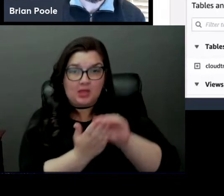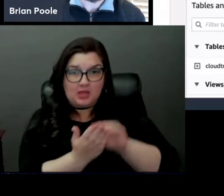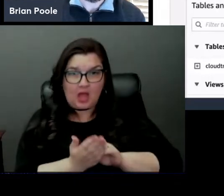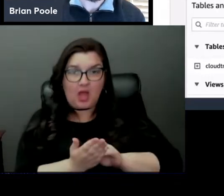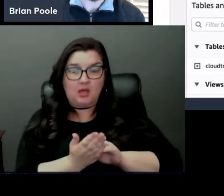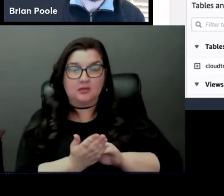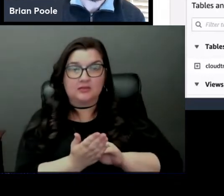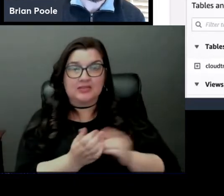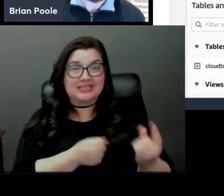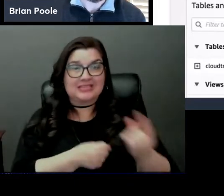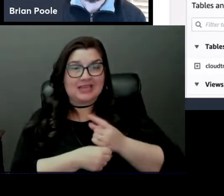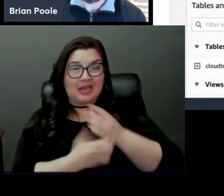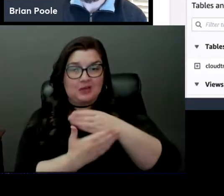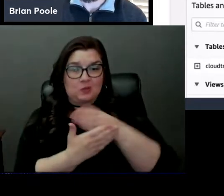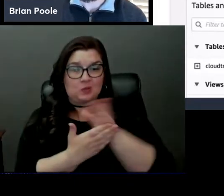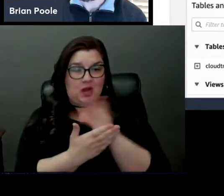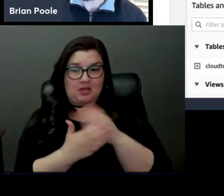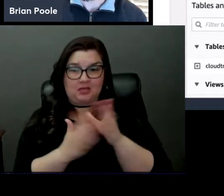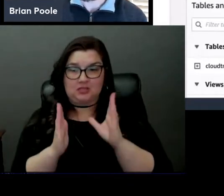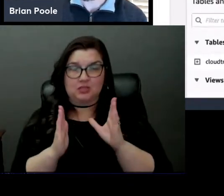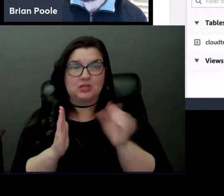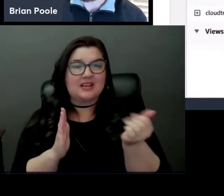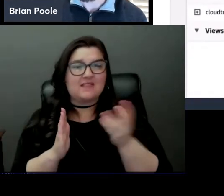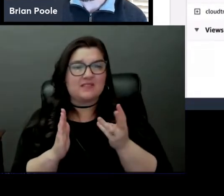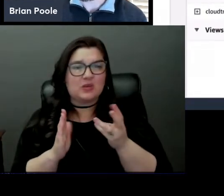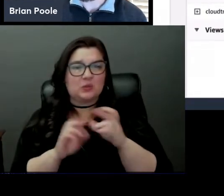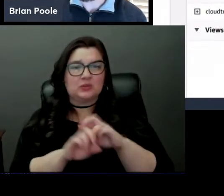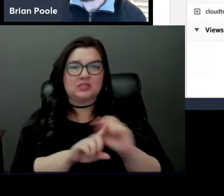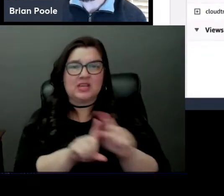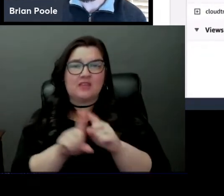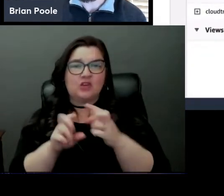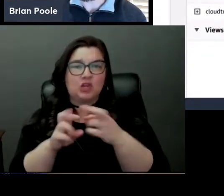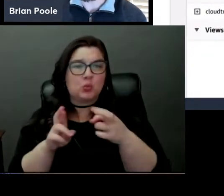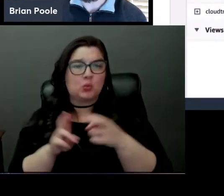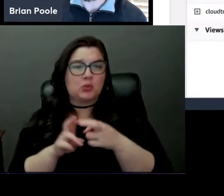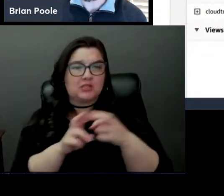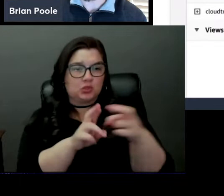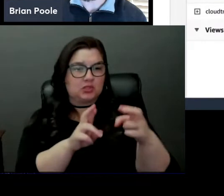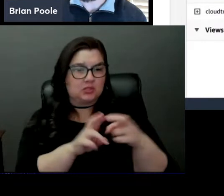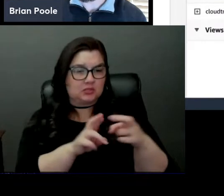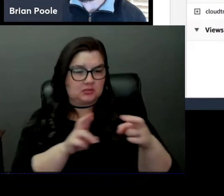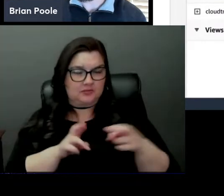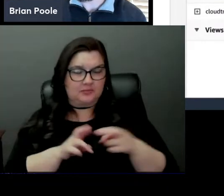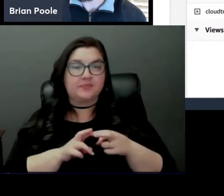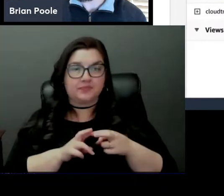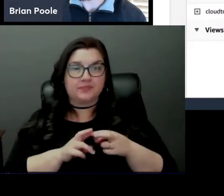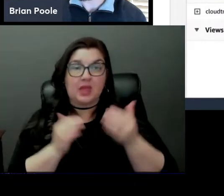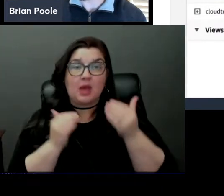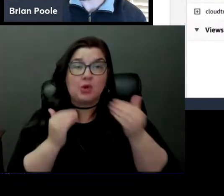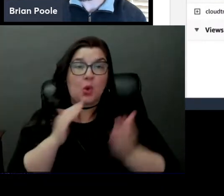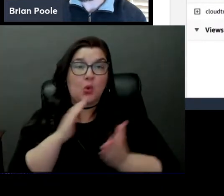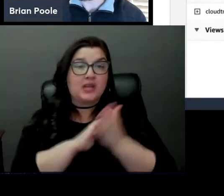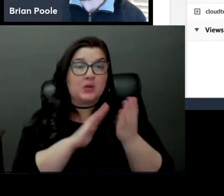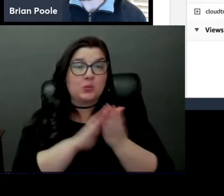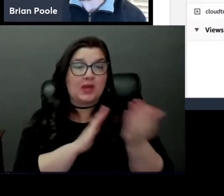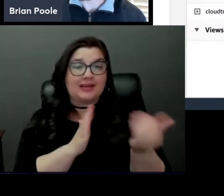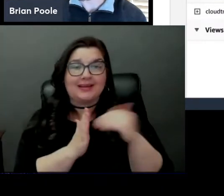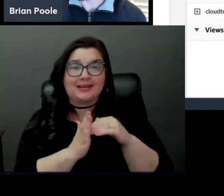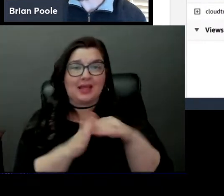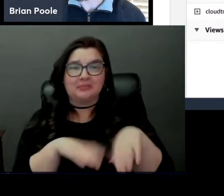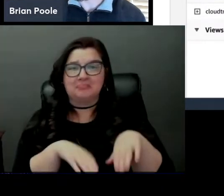range in a few regions. And so you can see, I'll just go ahead and run it again. It took